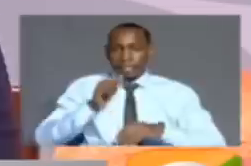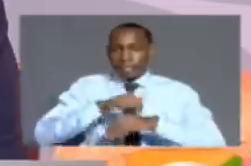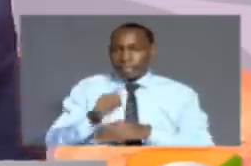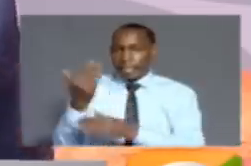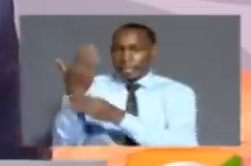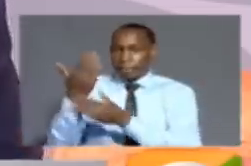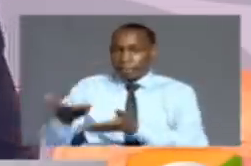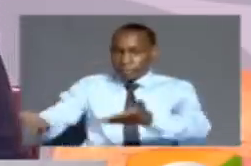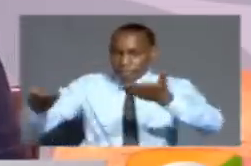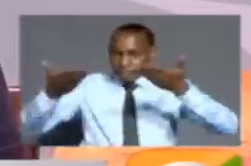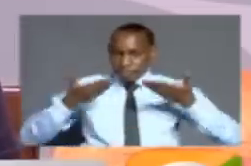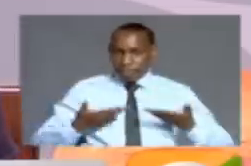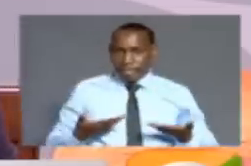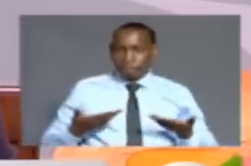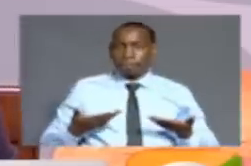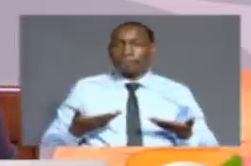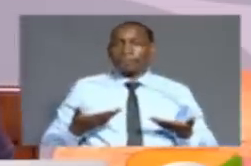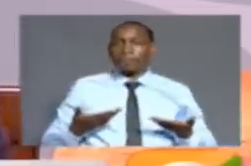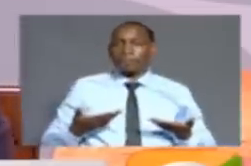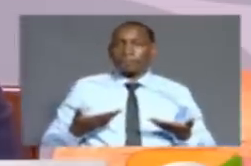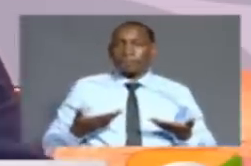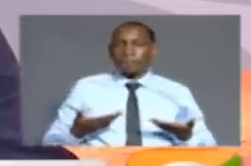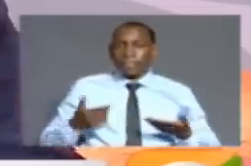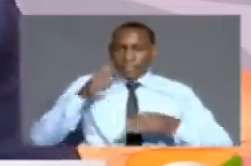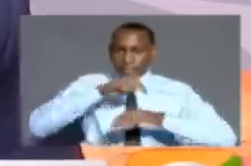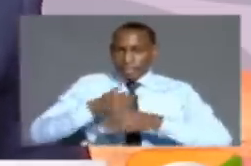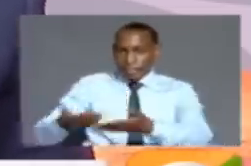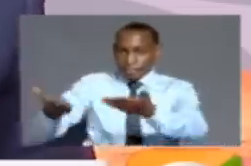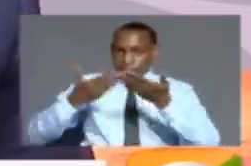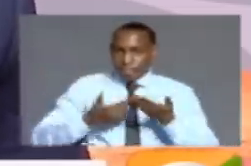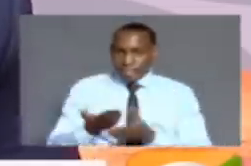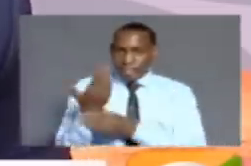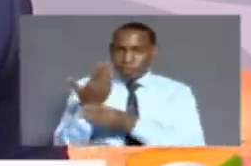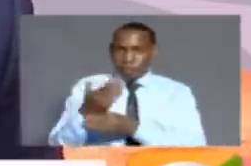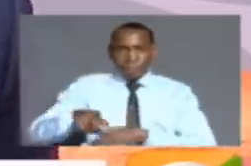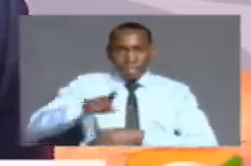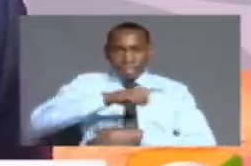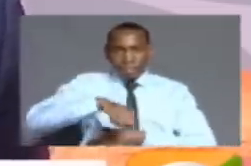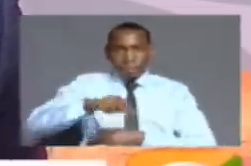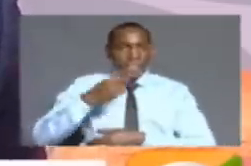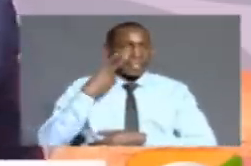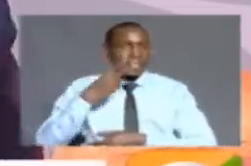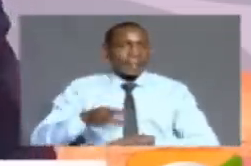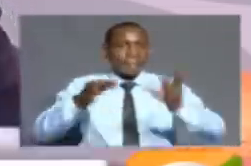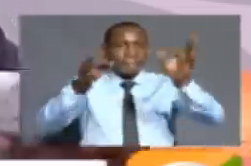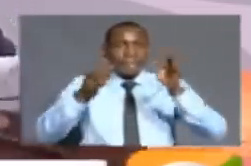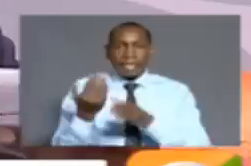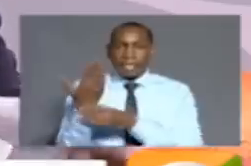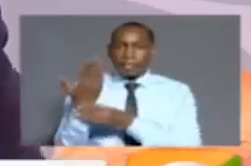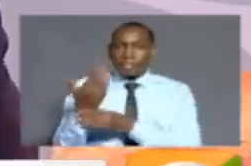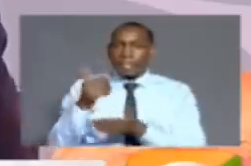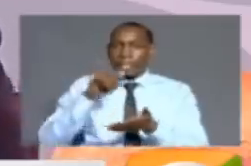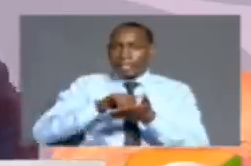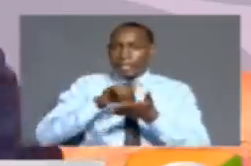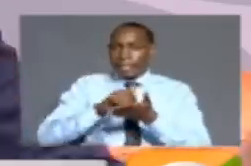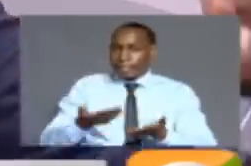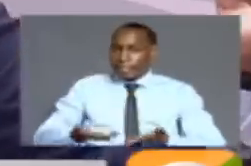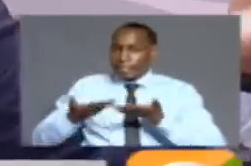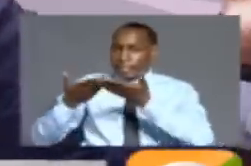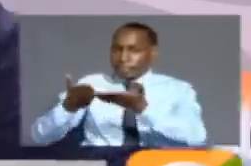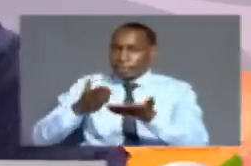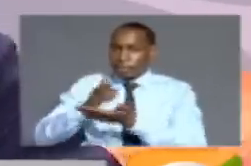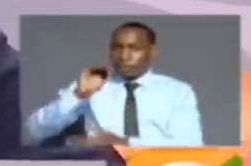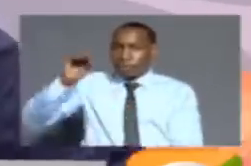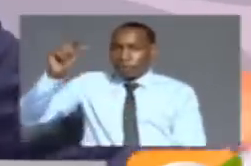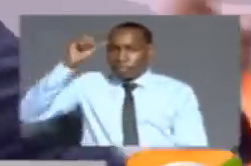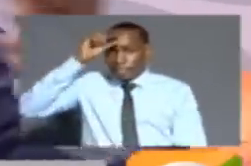documents come to us, Jeff, when they come to us, we are looking at the financial statements which were presented by the